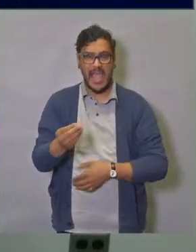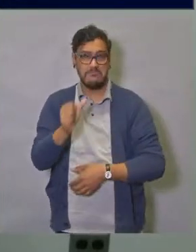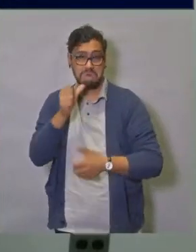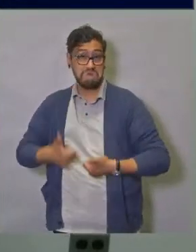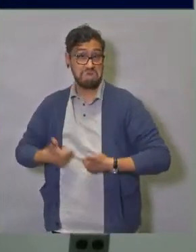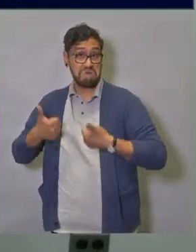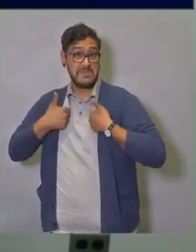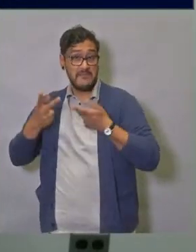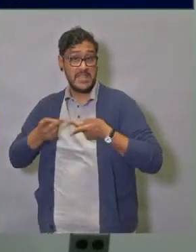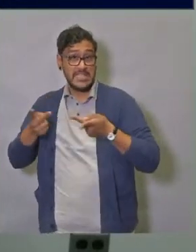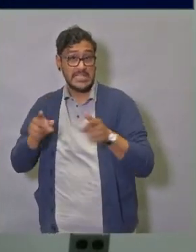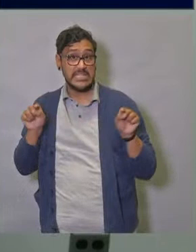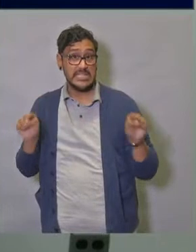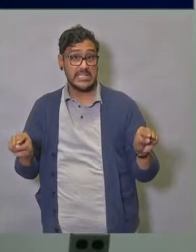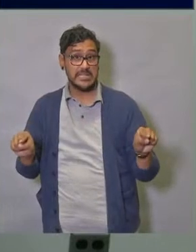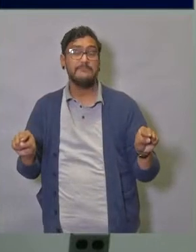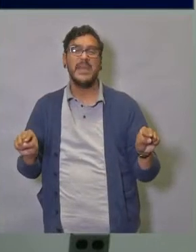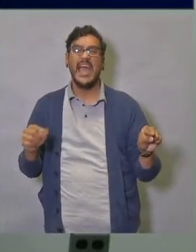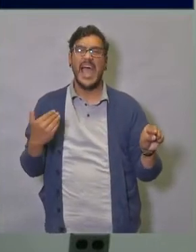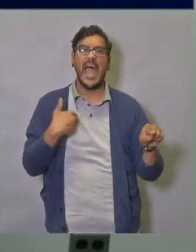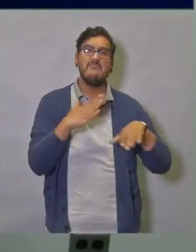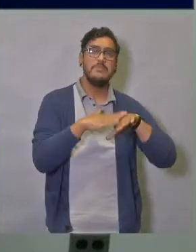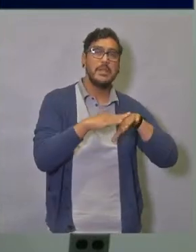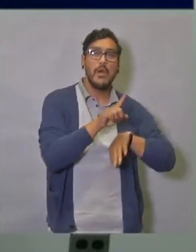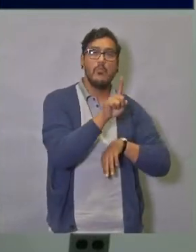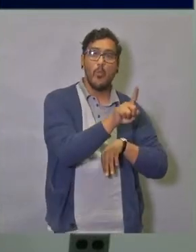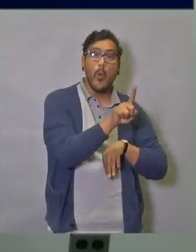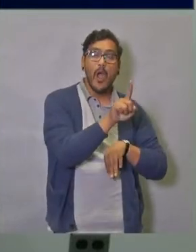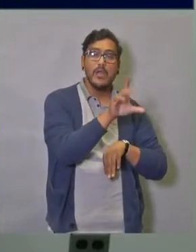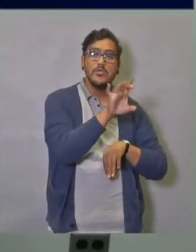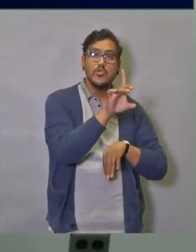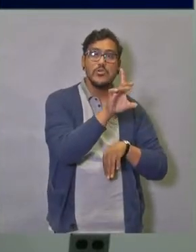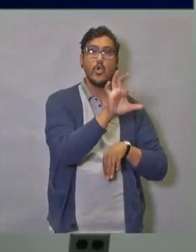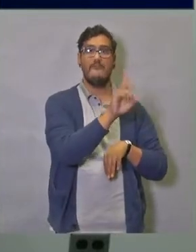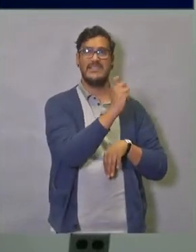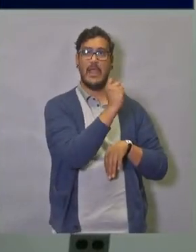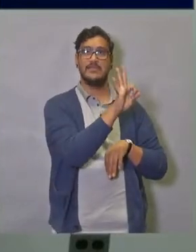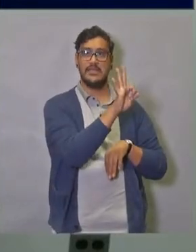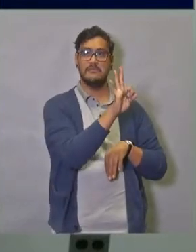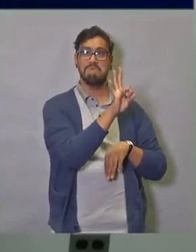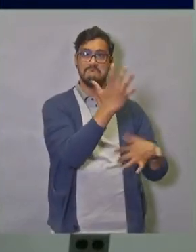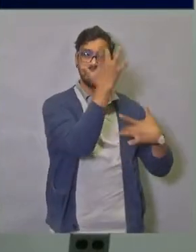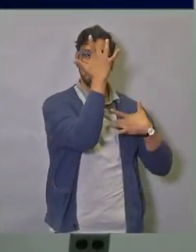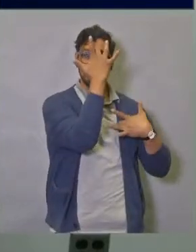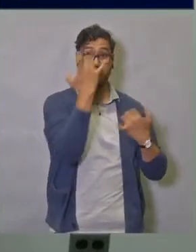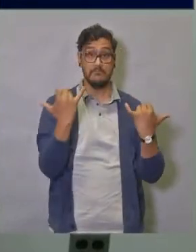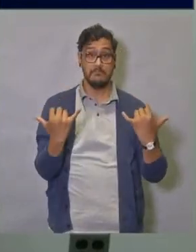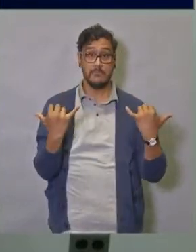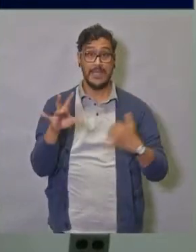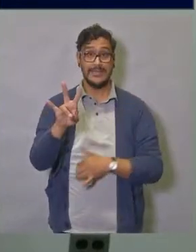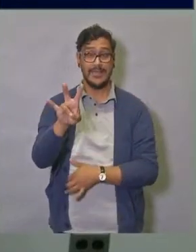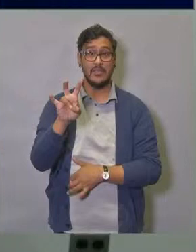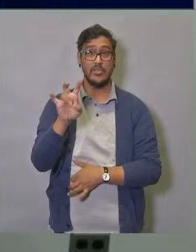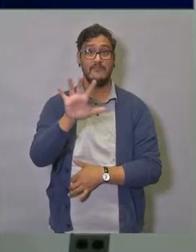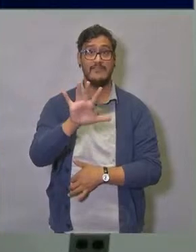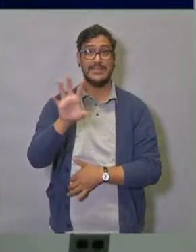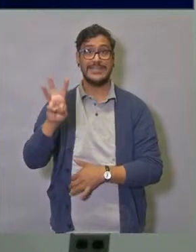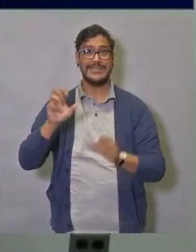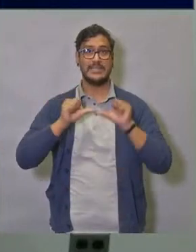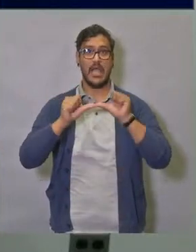settings with at least 1 confirmed case of COVID-19. Currently, we have 756